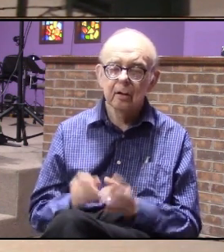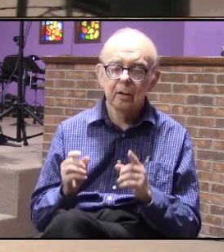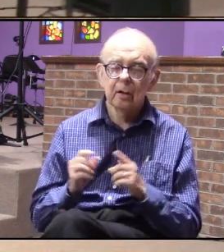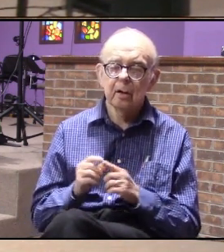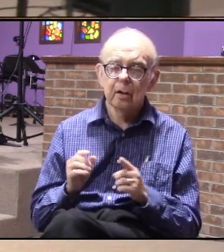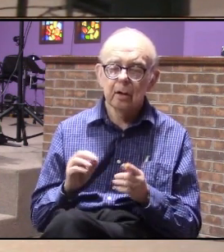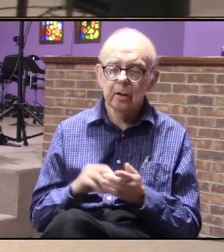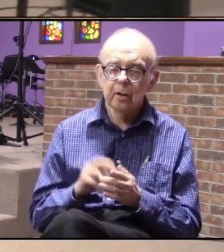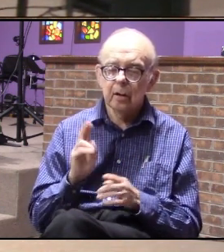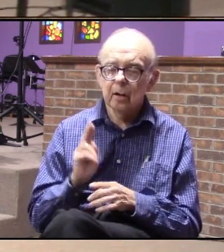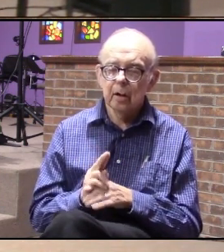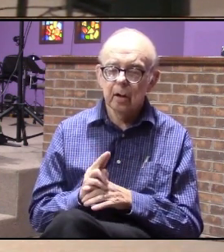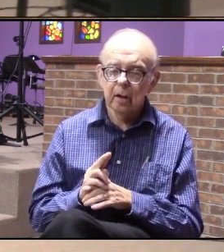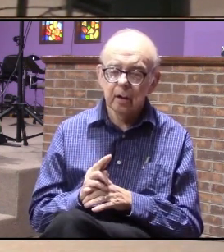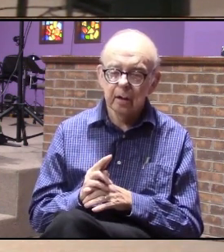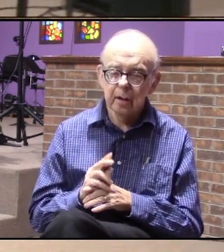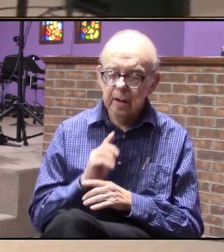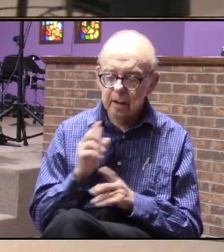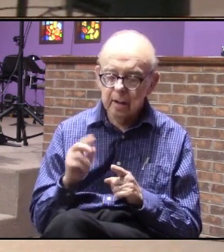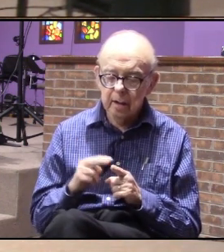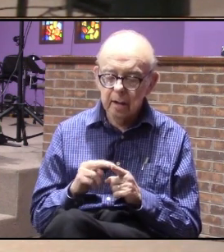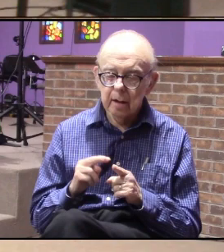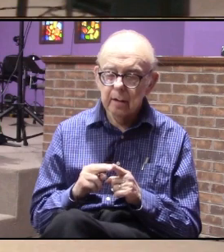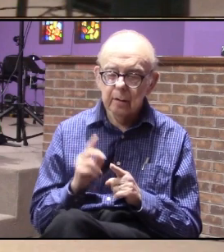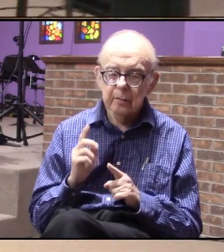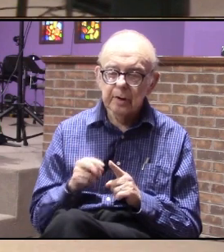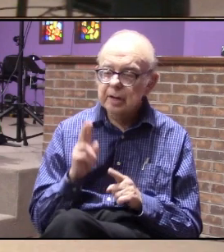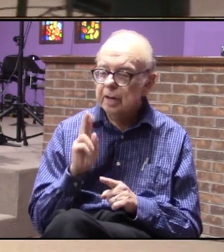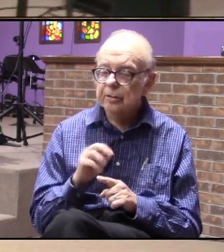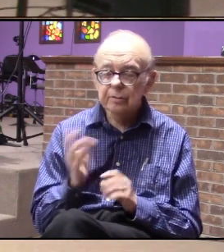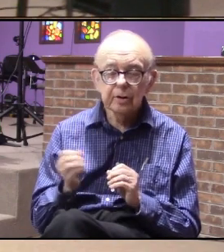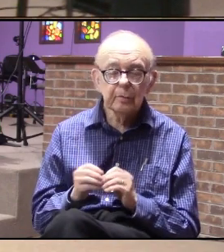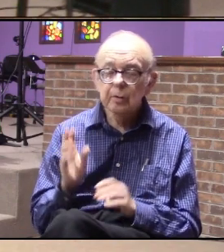Words that we used to use in our vocabulary, we can't use anymore.